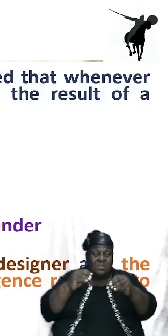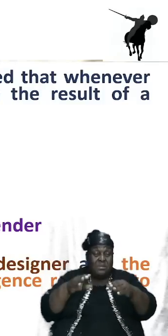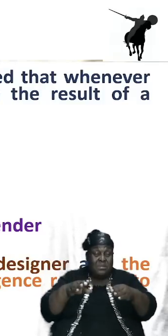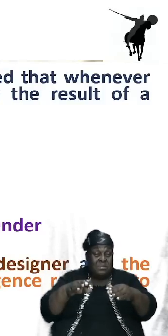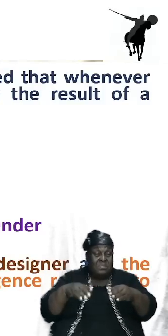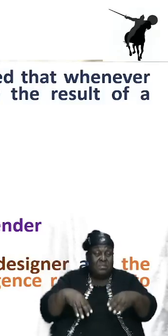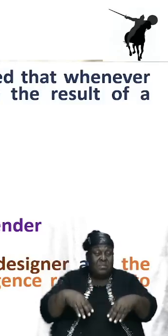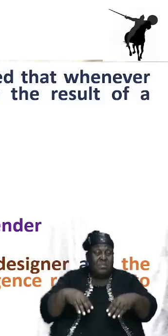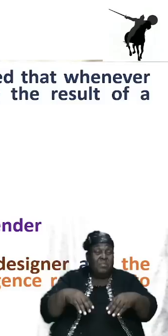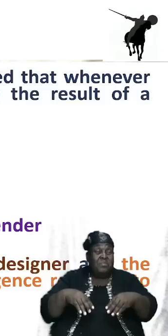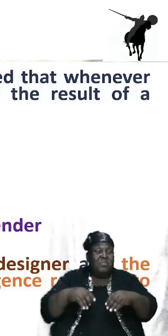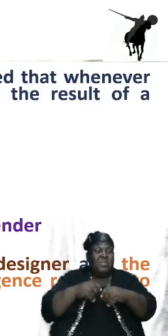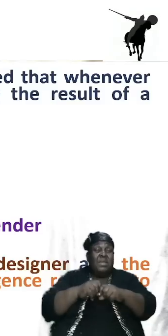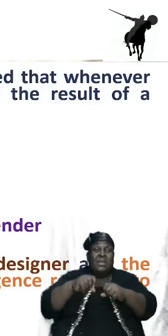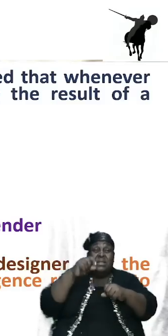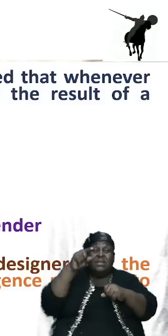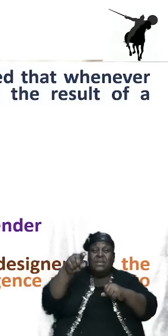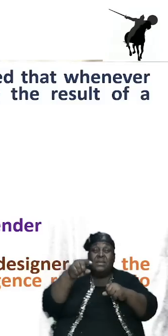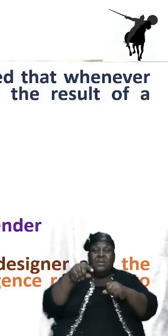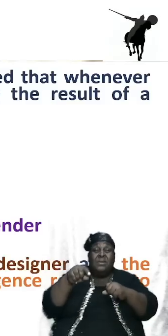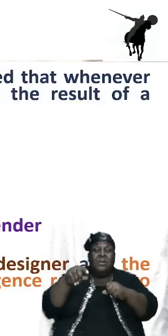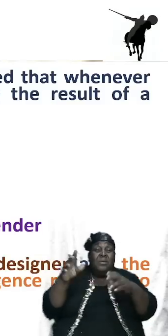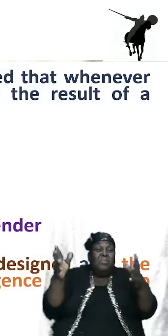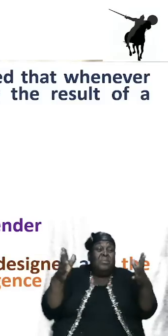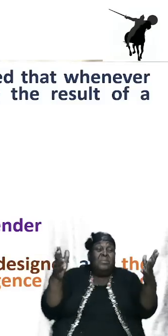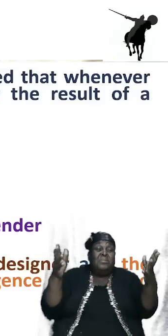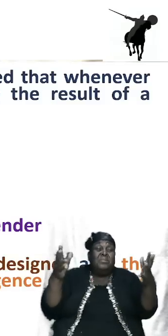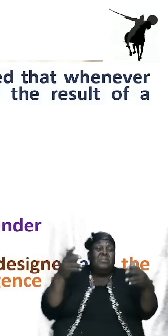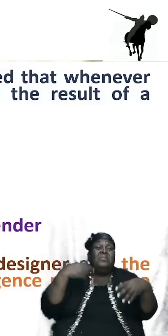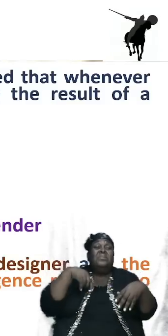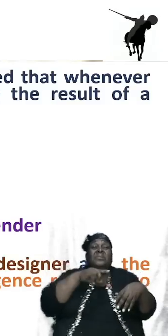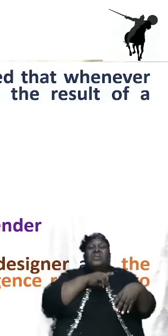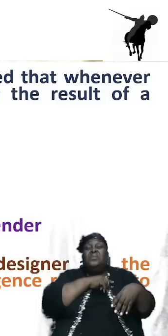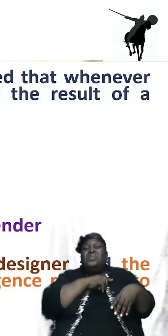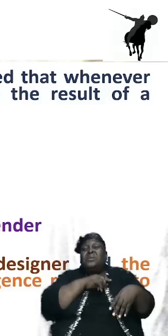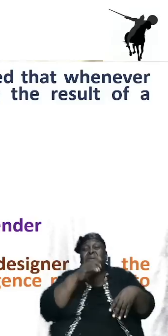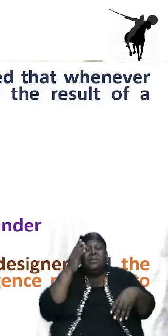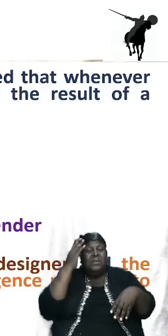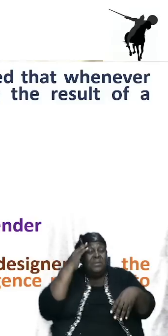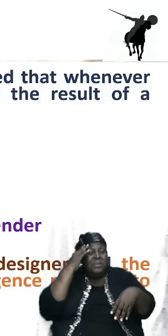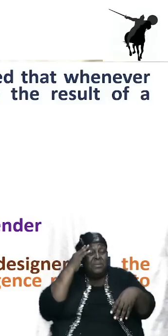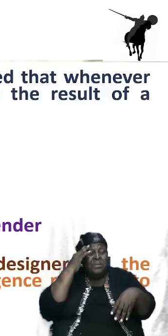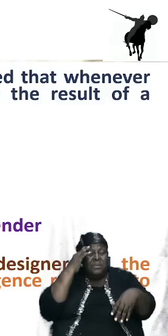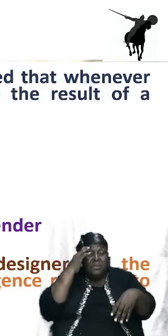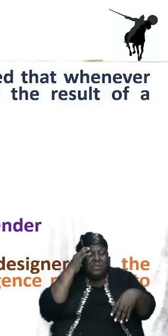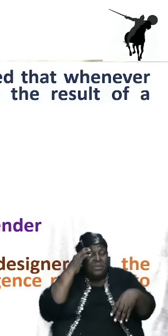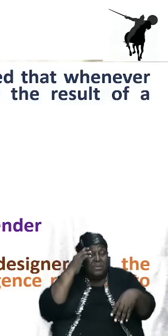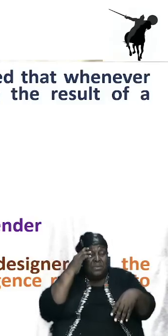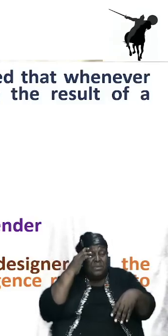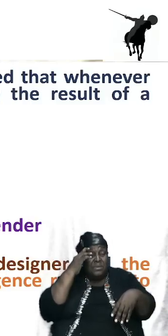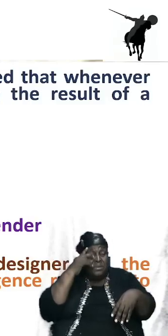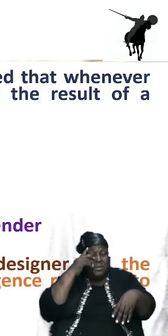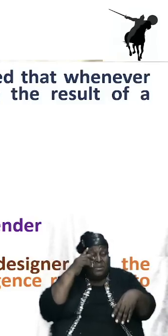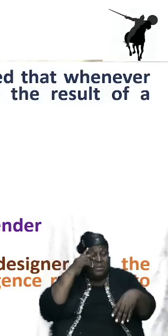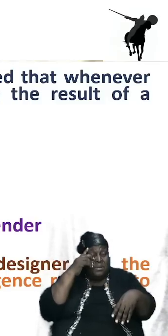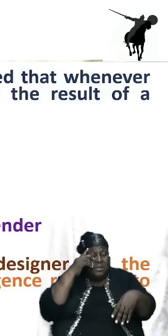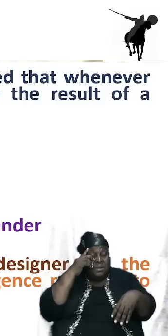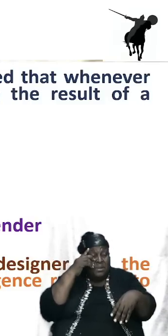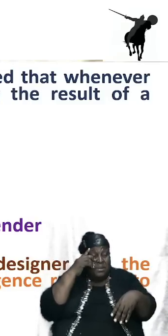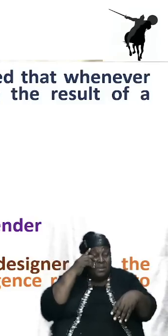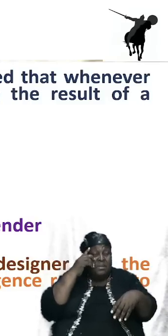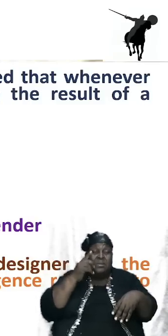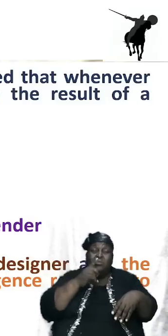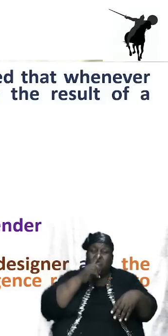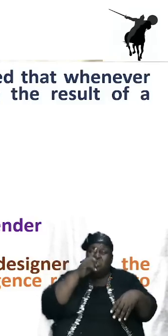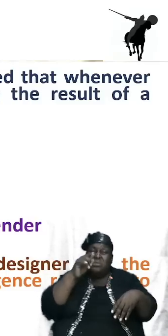it, even if it's encrypted or whatever, we know without the shadow of a doubt that, look here, the fact that there is